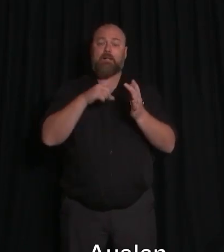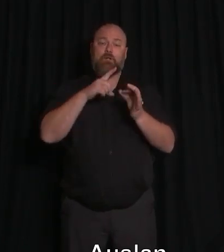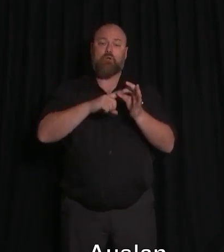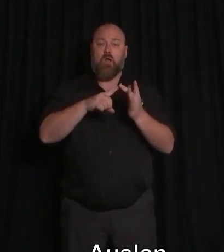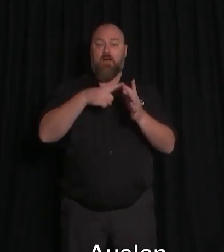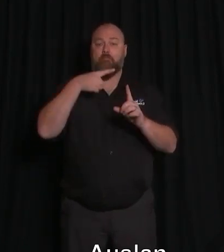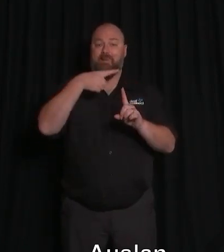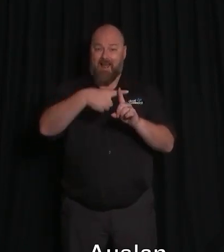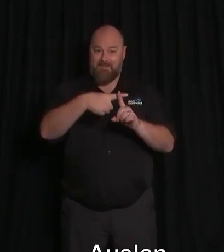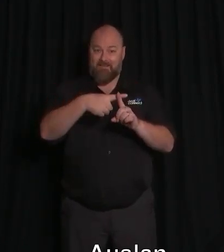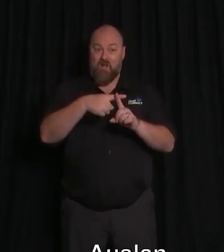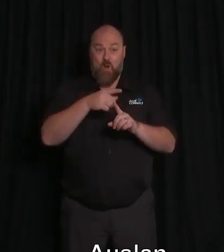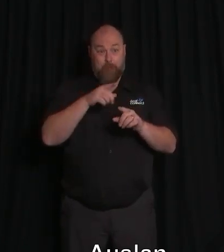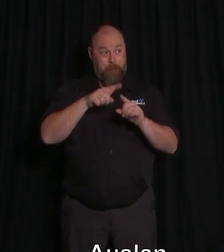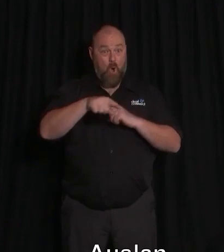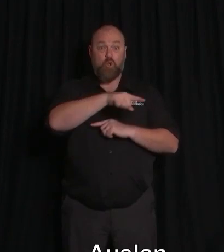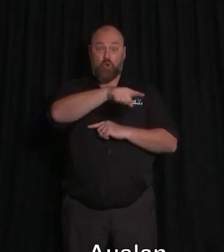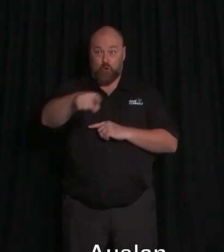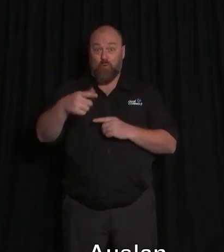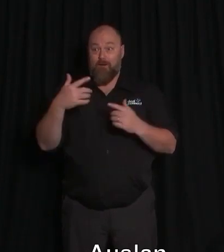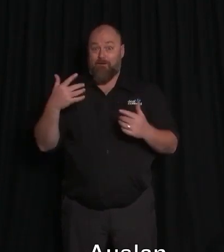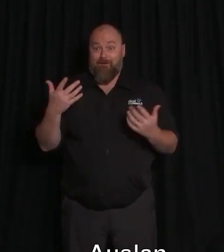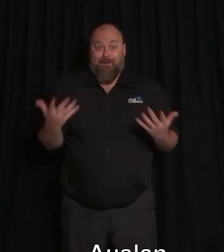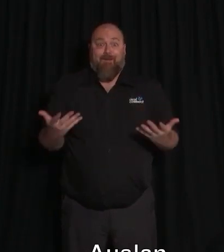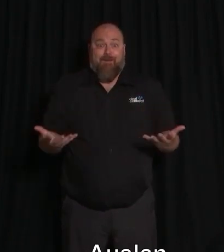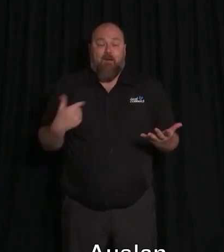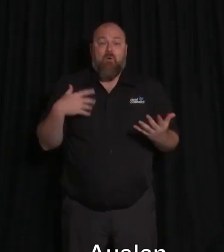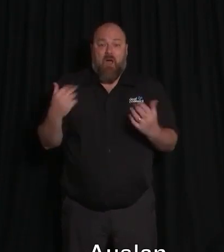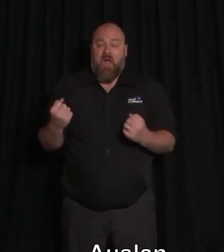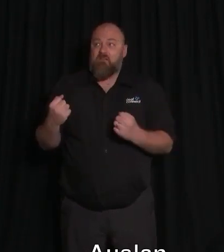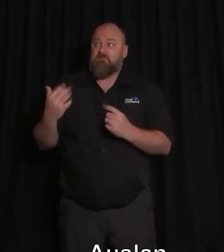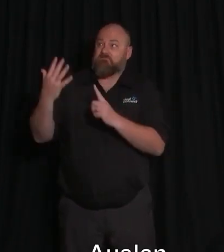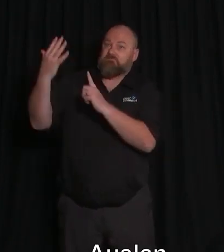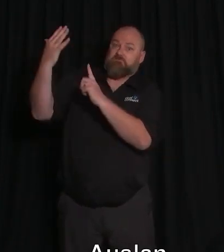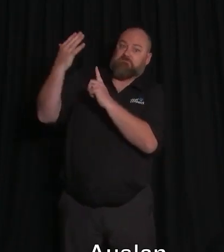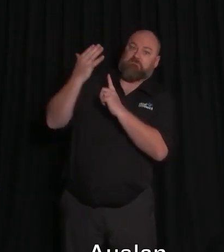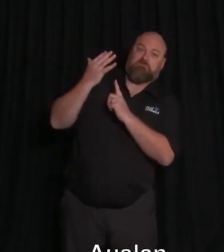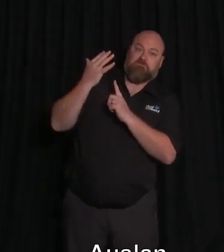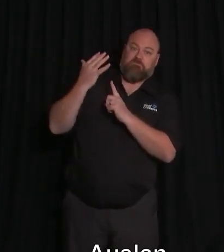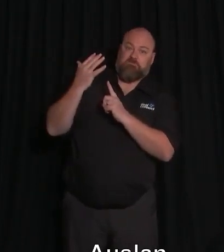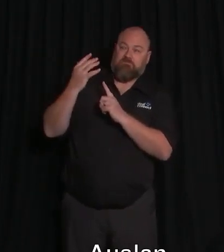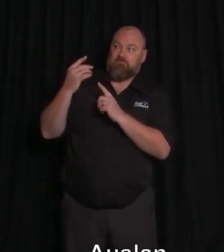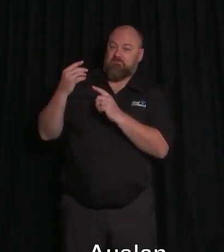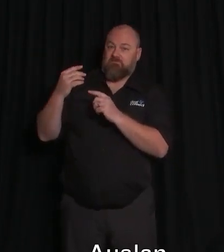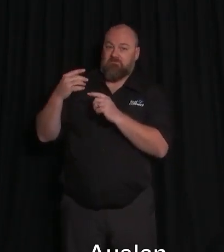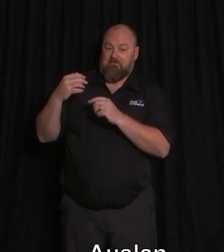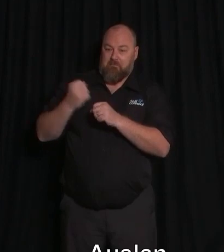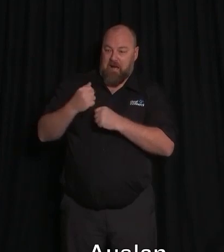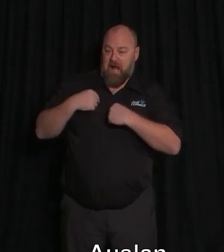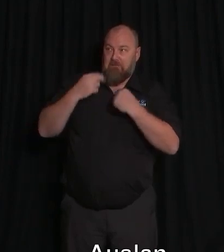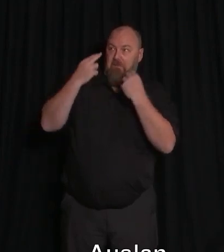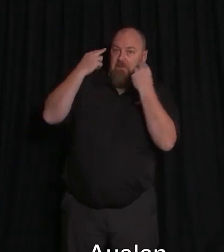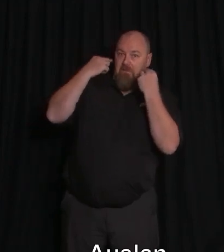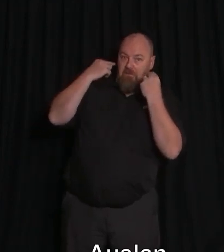people throughout the world, are living under oppressive, subordinative regimes. So we remember that.